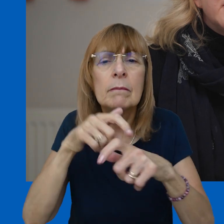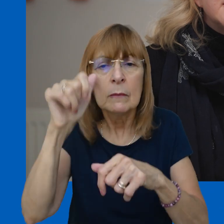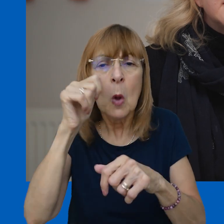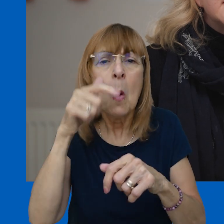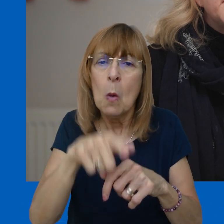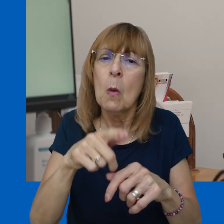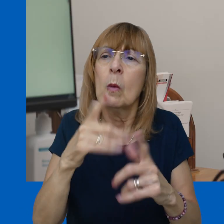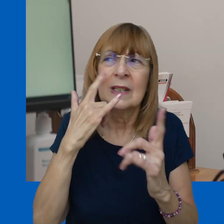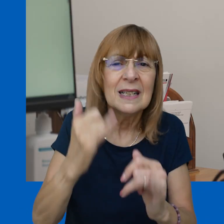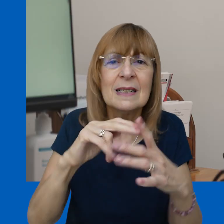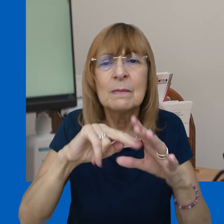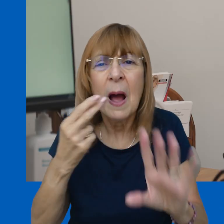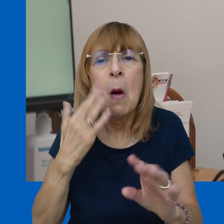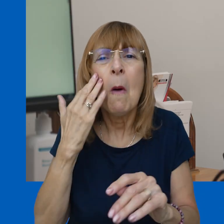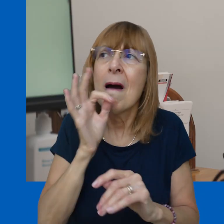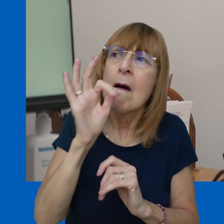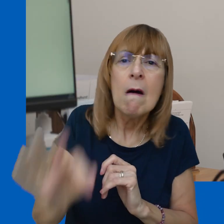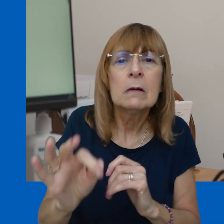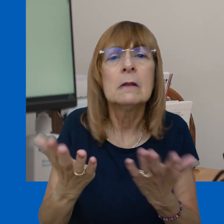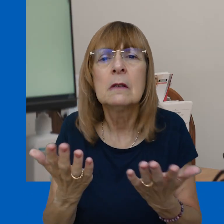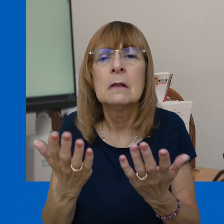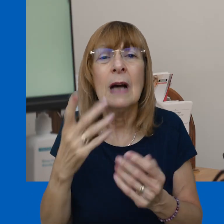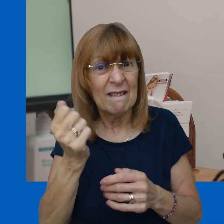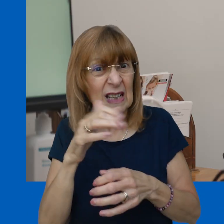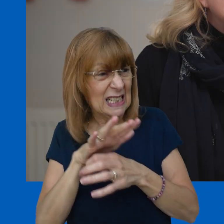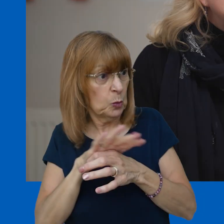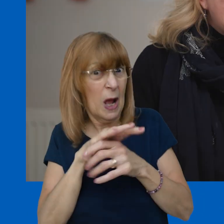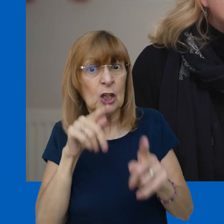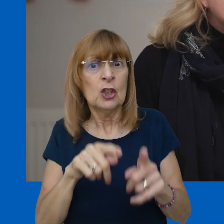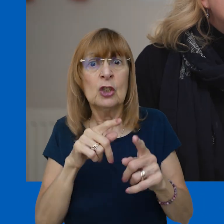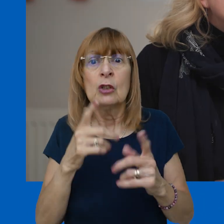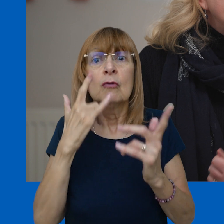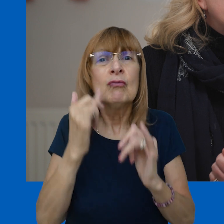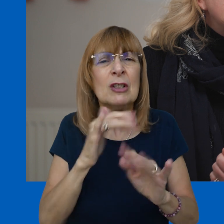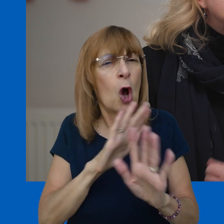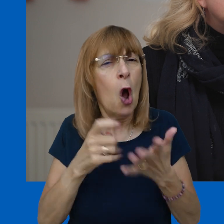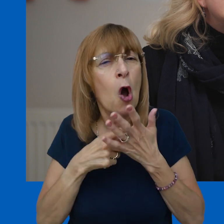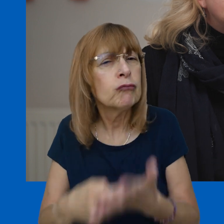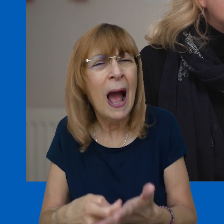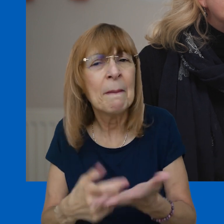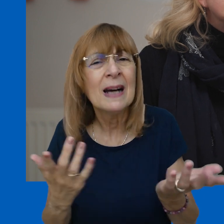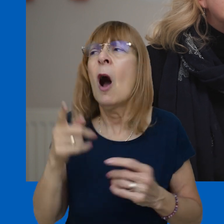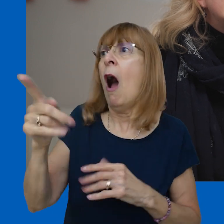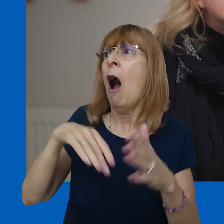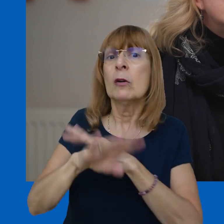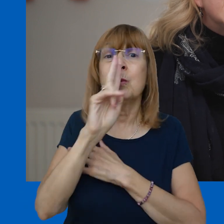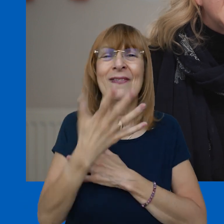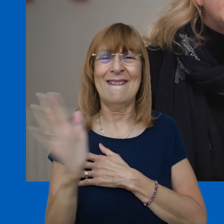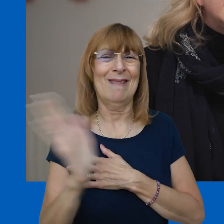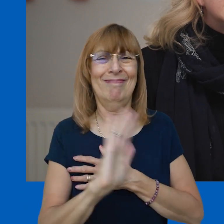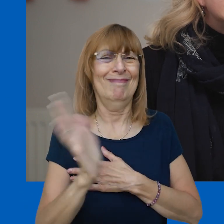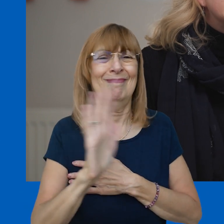when invited. Are there situations where screening isn't recommended? Yes. If you're under 25, screening isn't